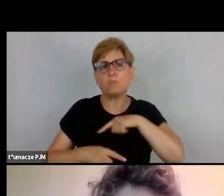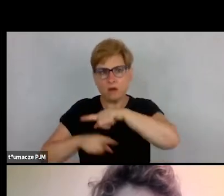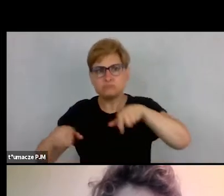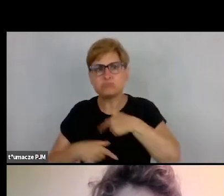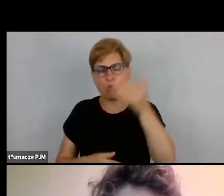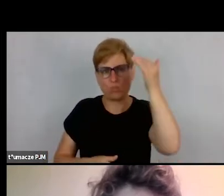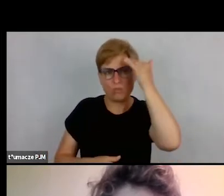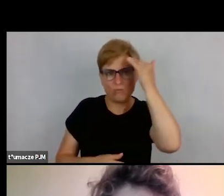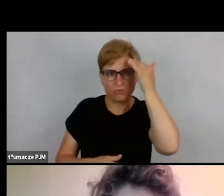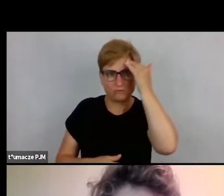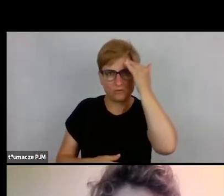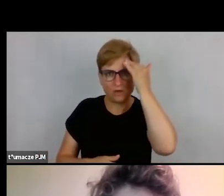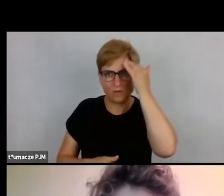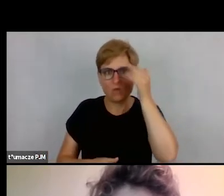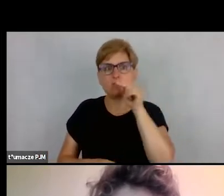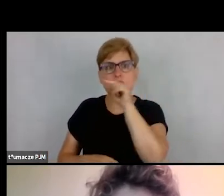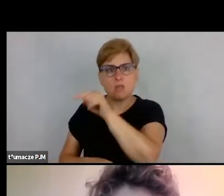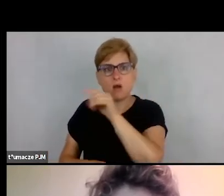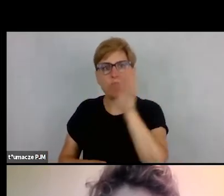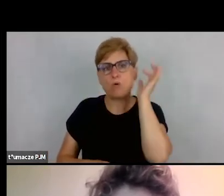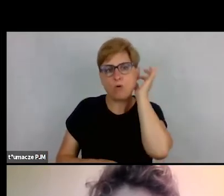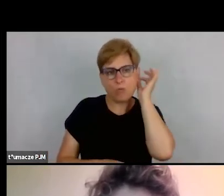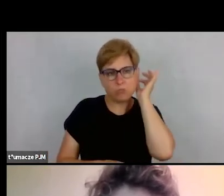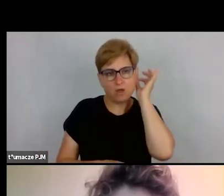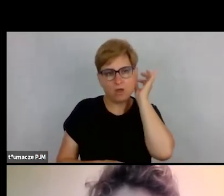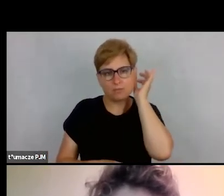was because of the relationship between